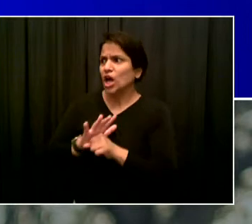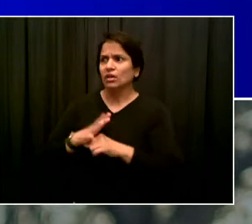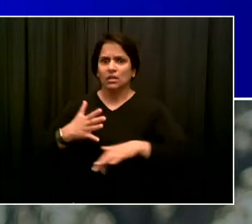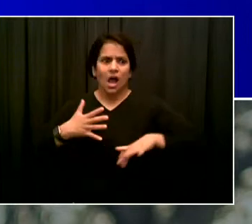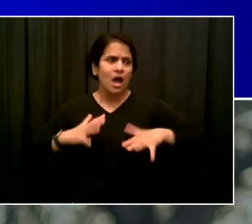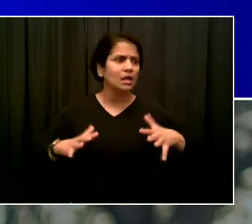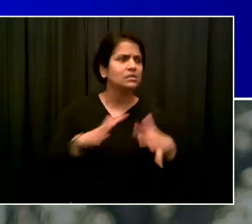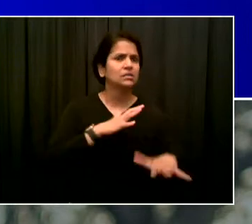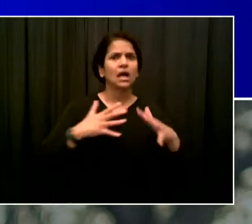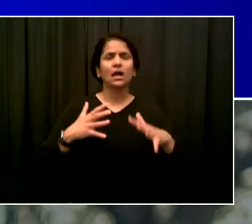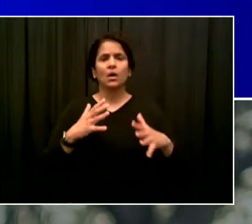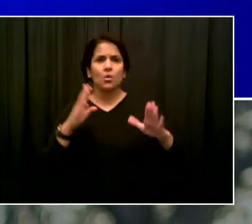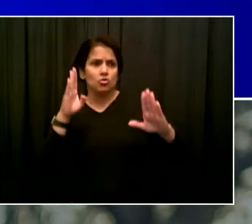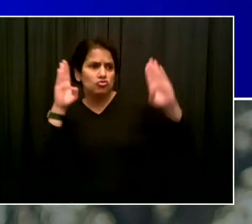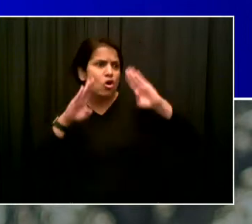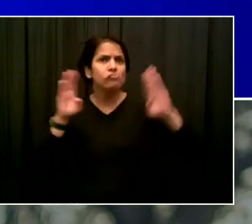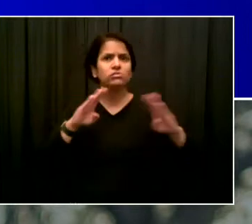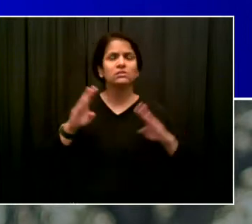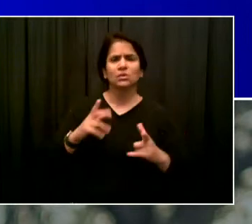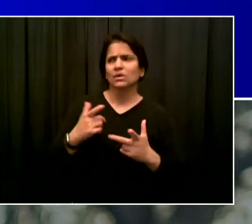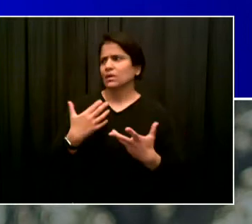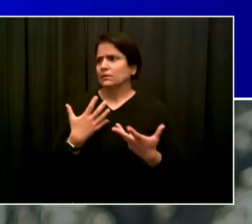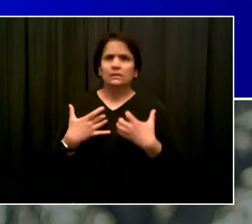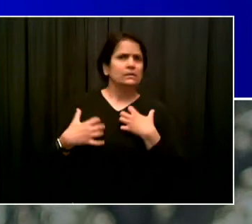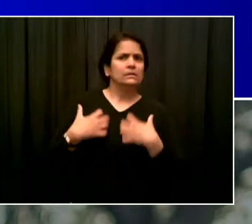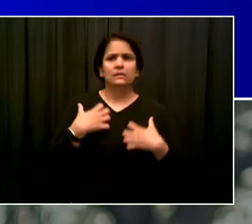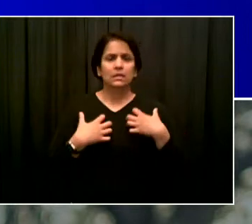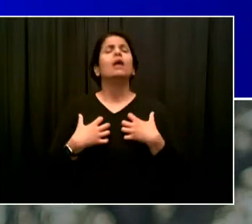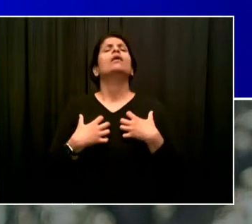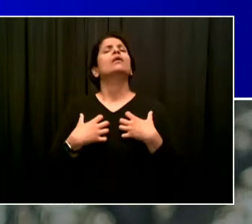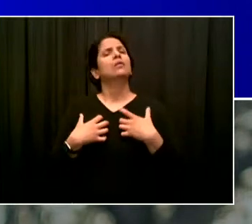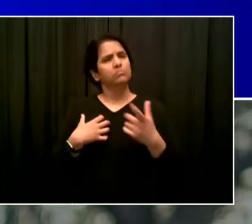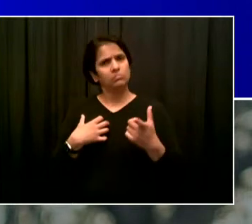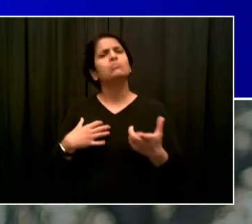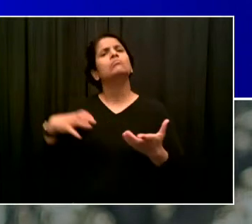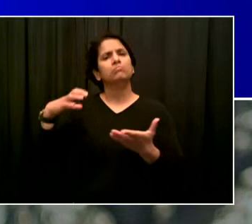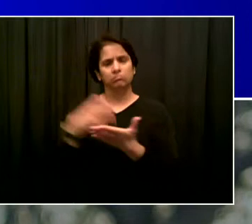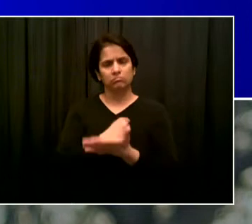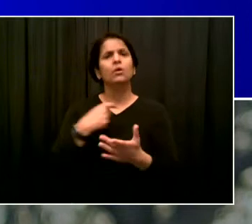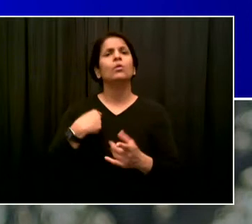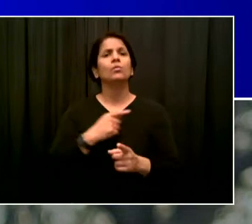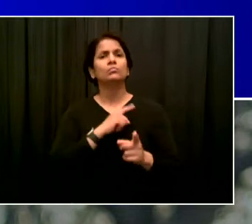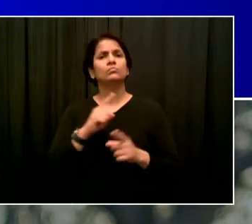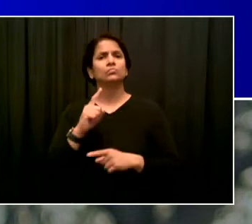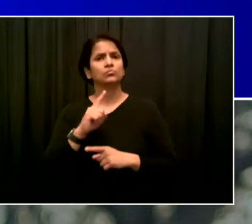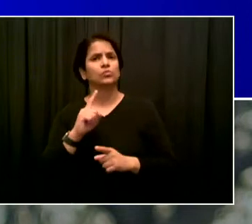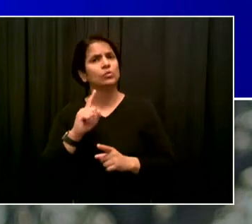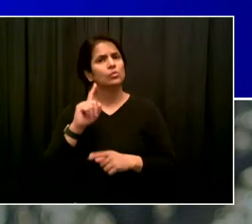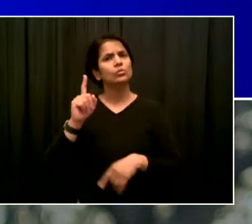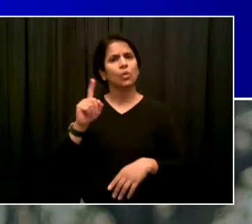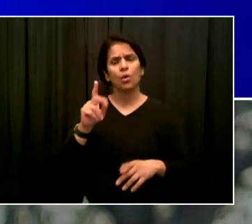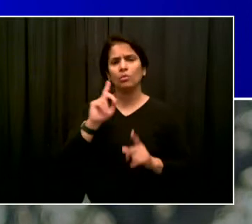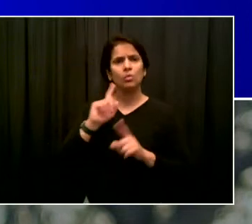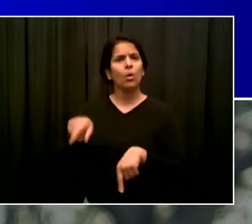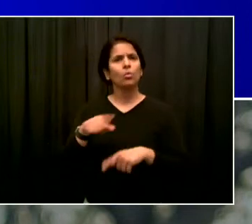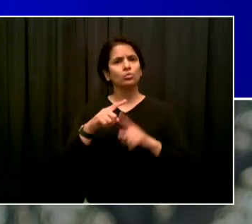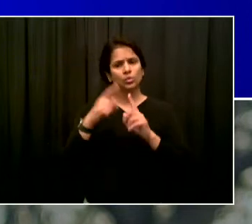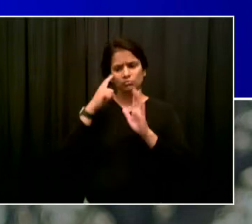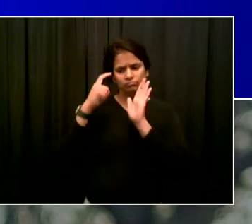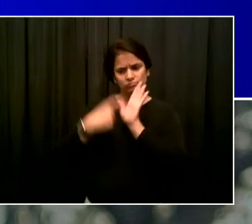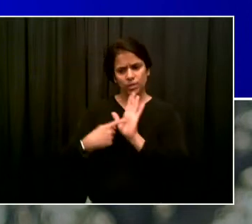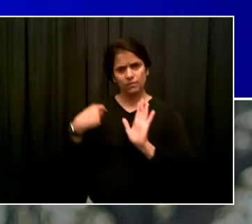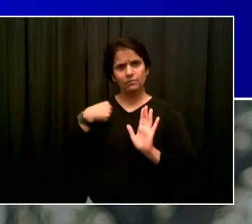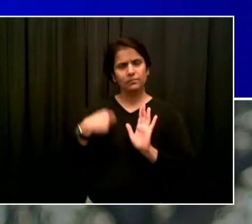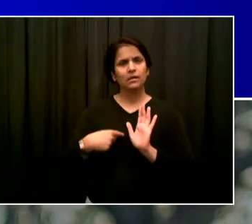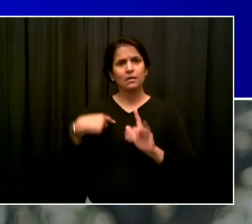history of New York City. And that's what we're talking about all week, making more and more mental health support available for New